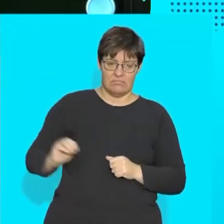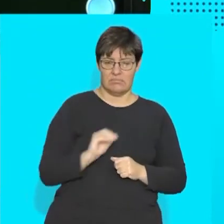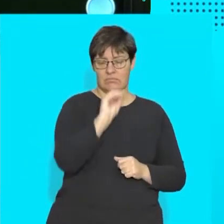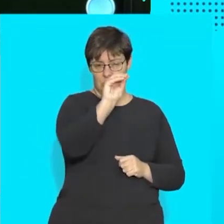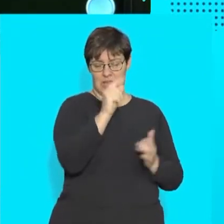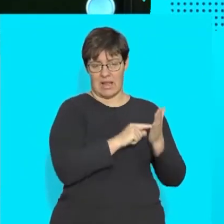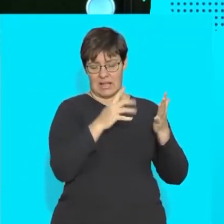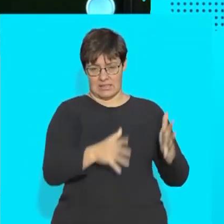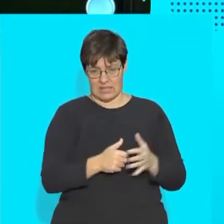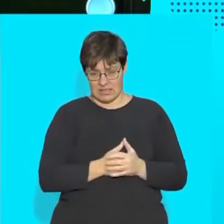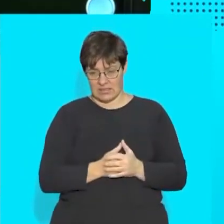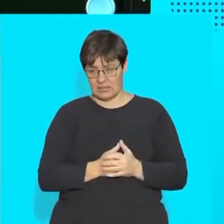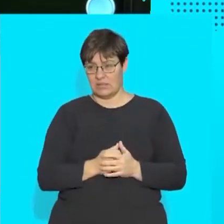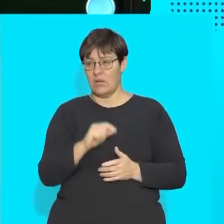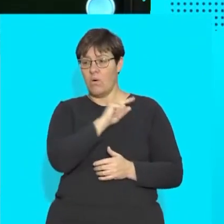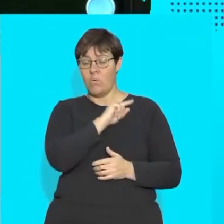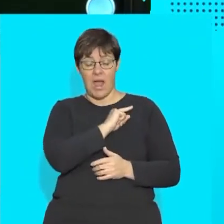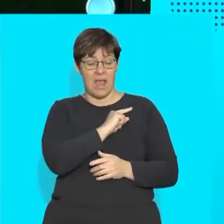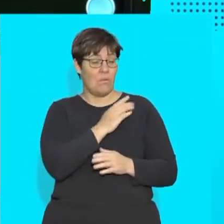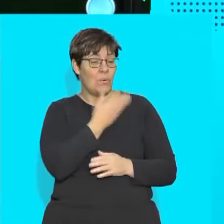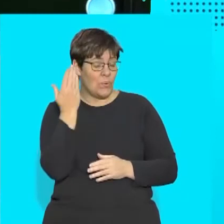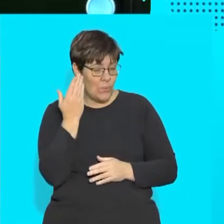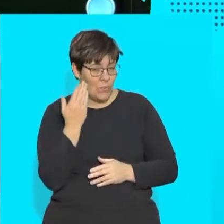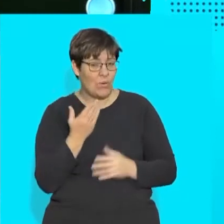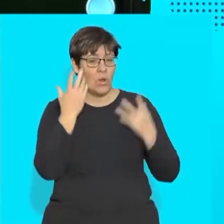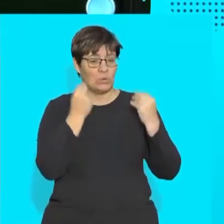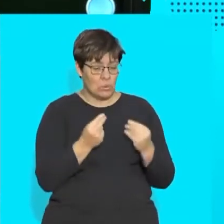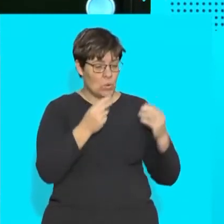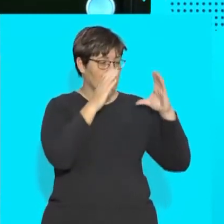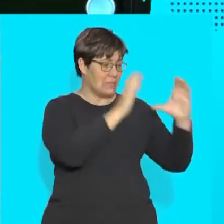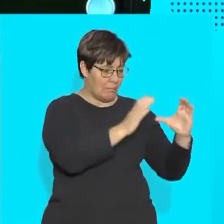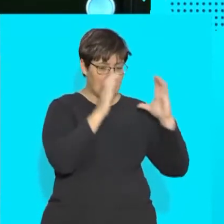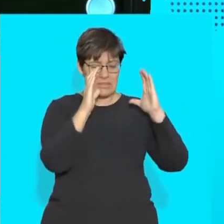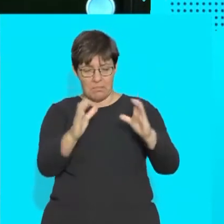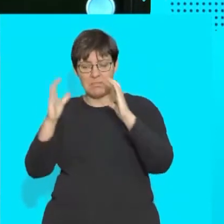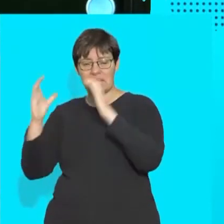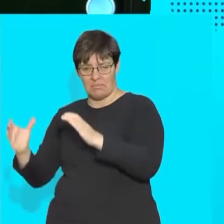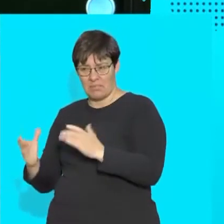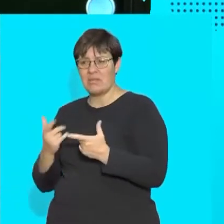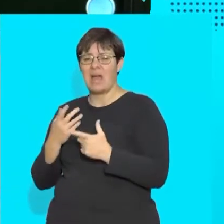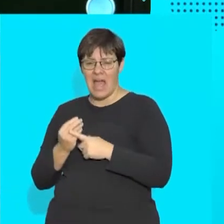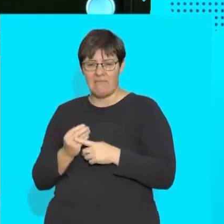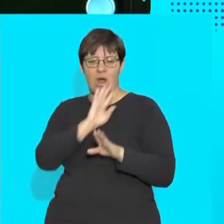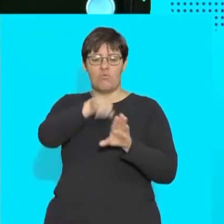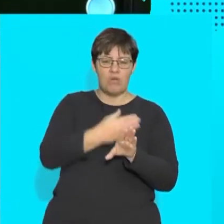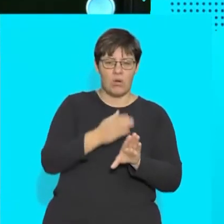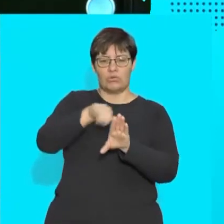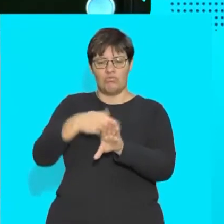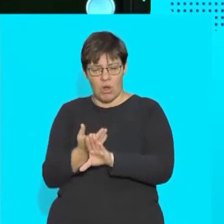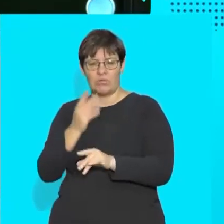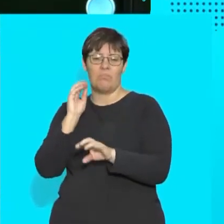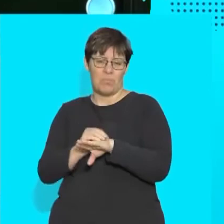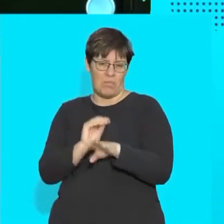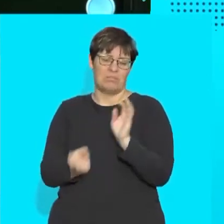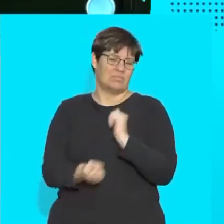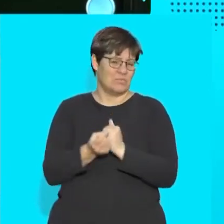calculator. Because if I don't, and I do all the separate steps, then we tend to have rounding problems. And we don't